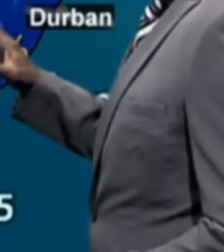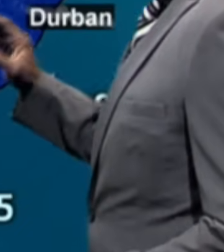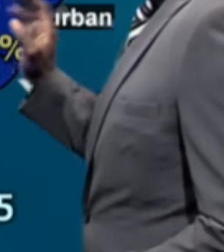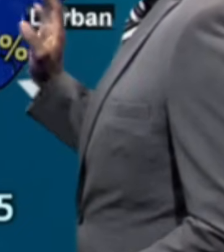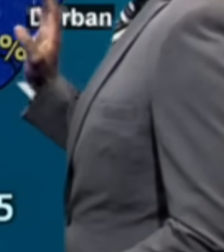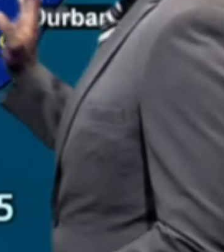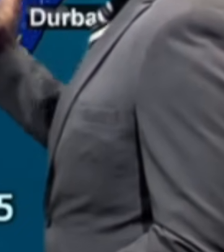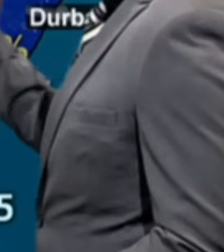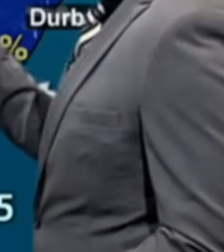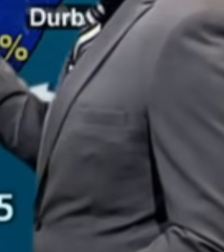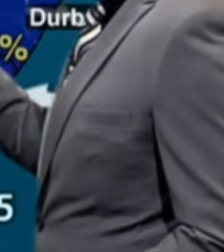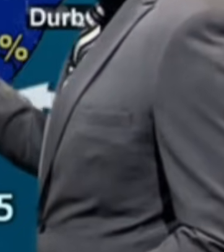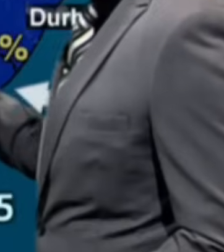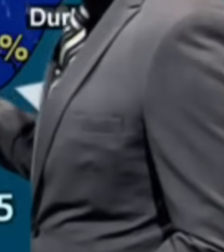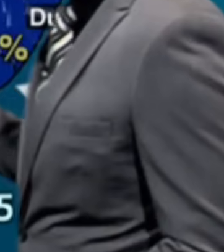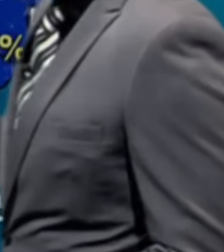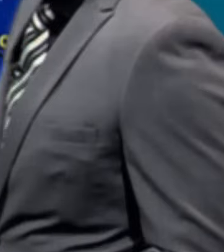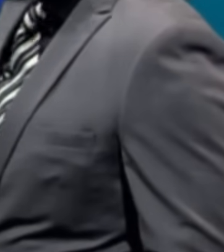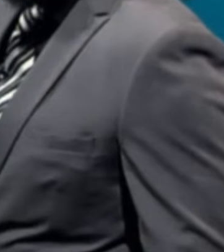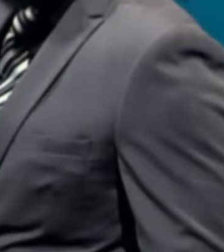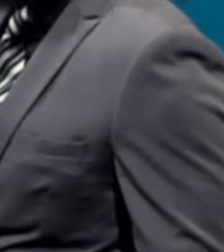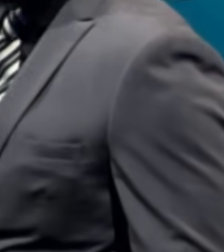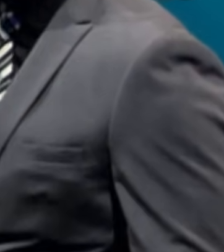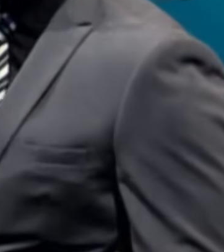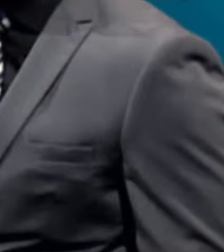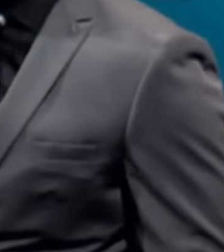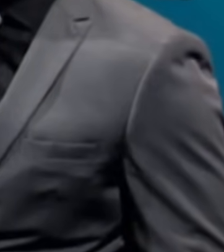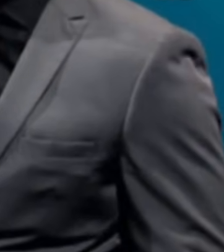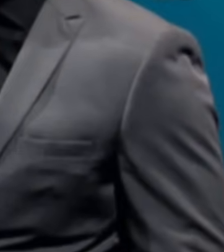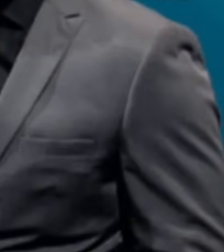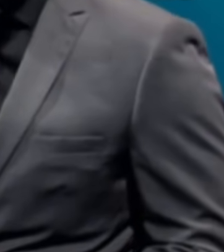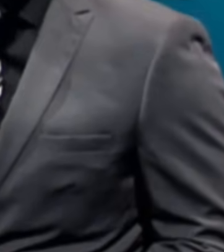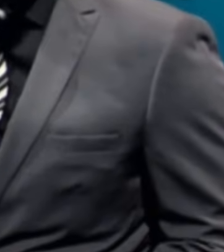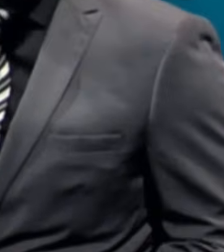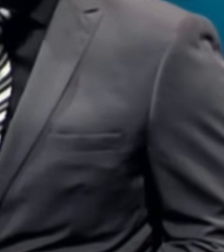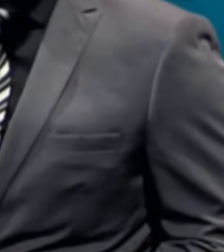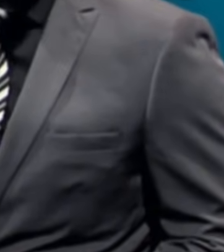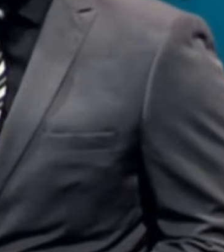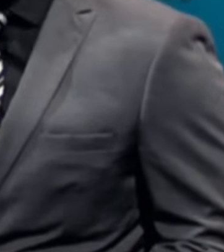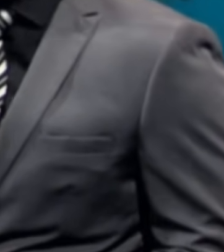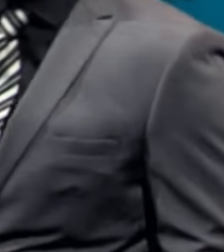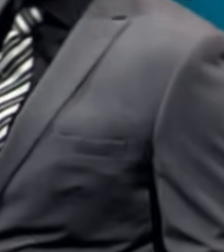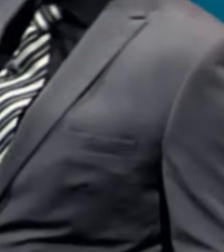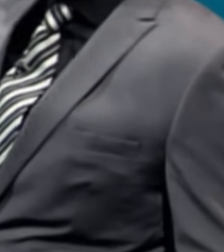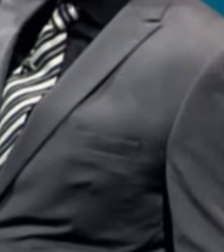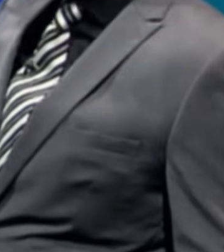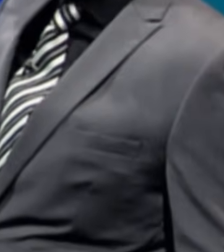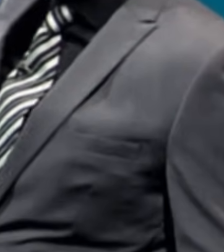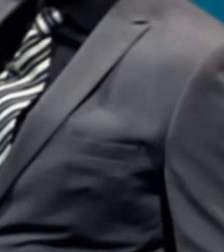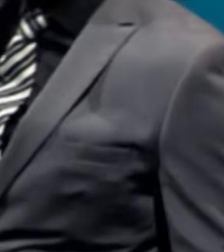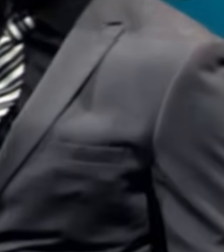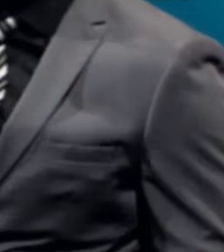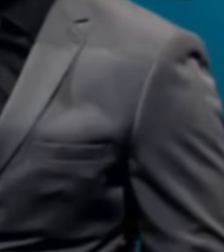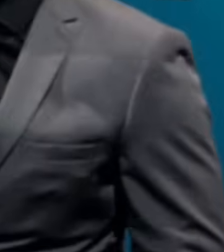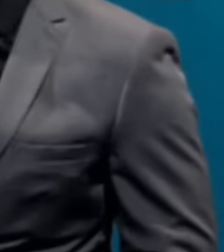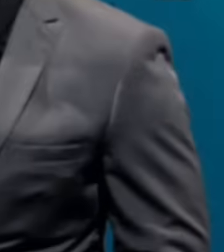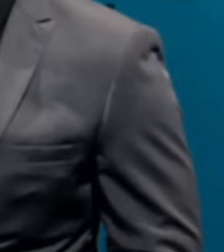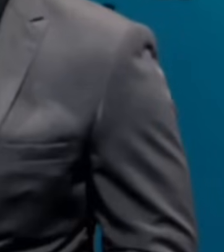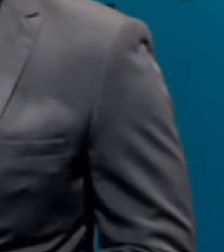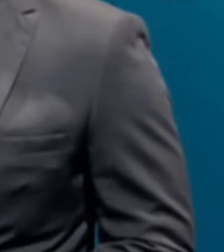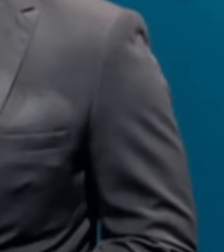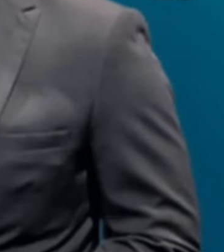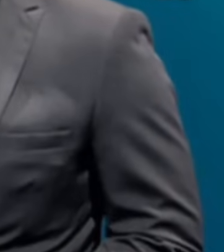fihla hona ka thekong di fihla hona ka re bua le hola ha re shebile ho ba Free State sentse ke sa le hona ka Pintone puletla ne di be matla ho fihla hona ka North West di tla jwale